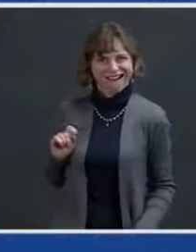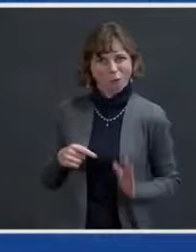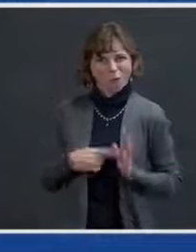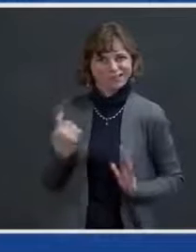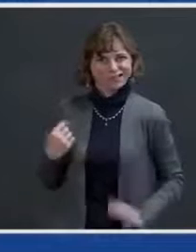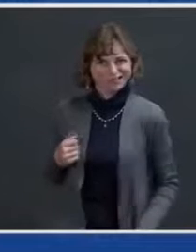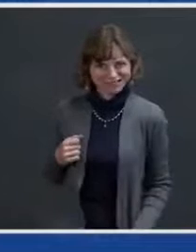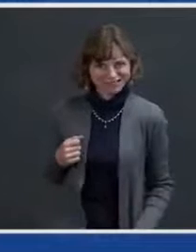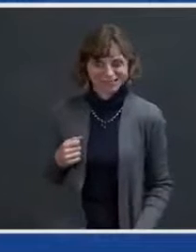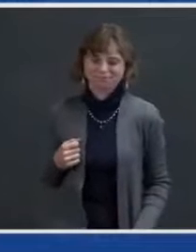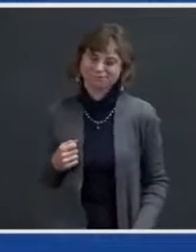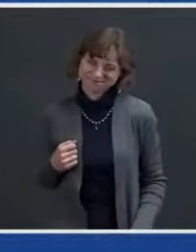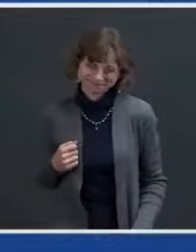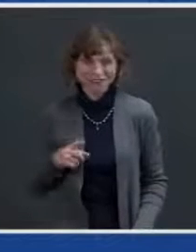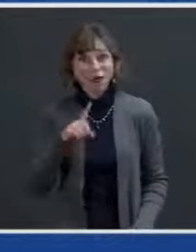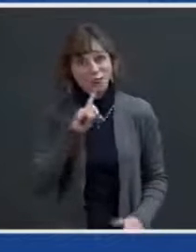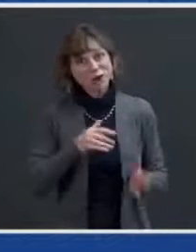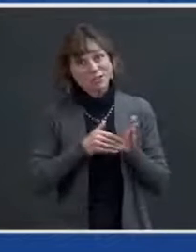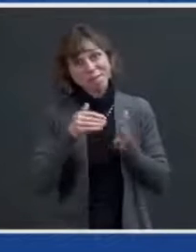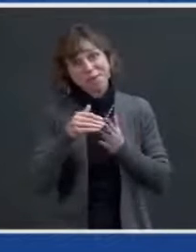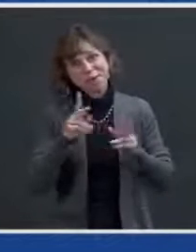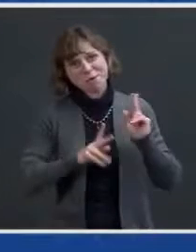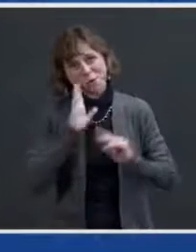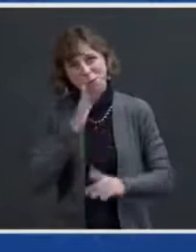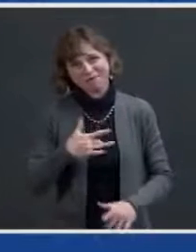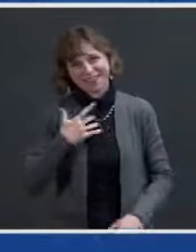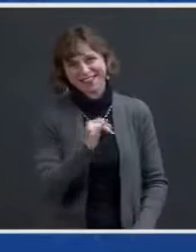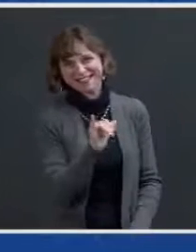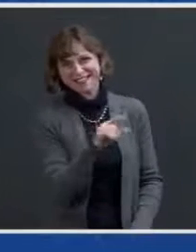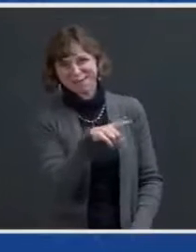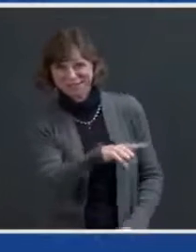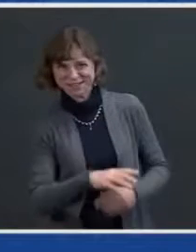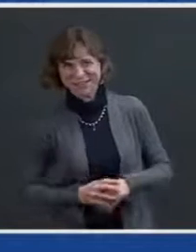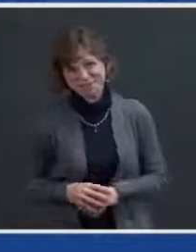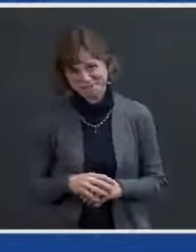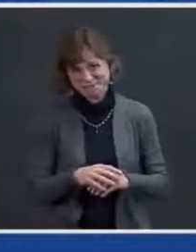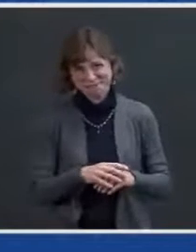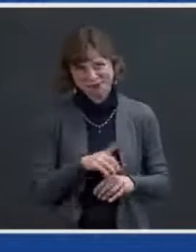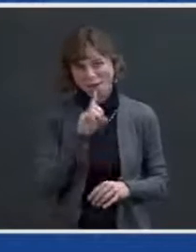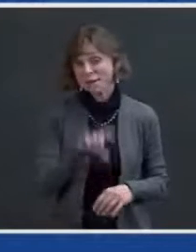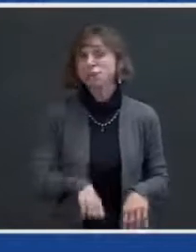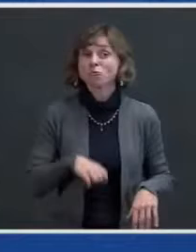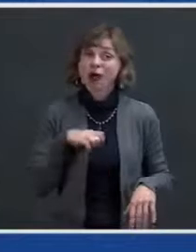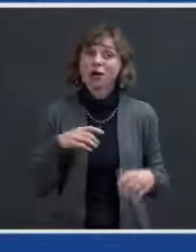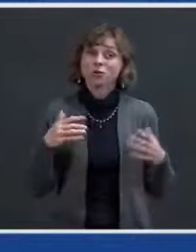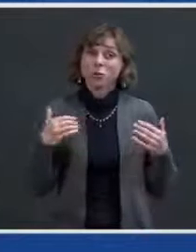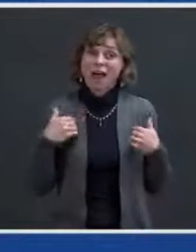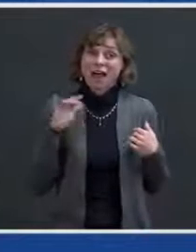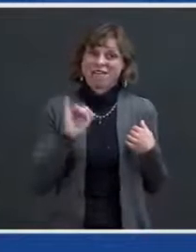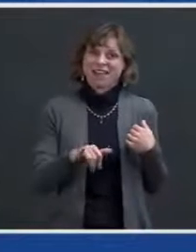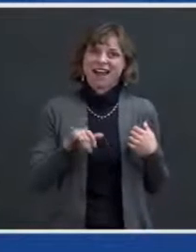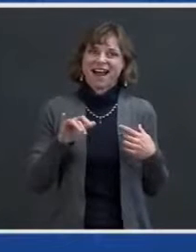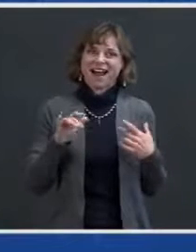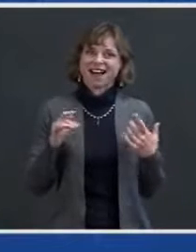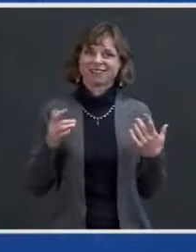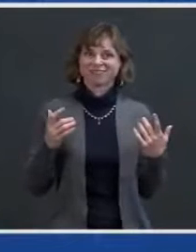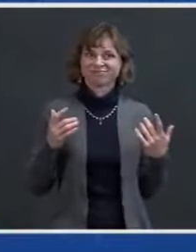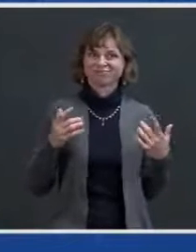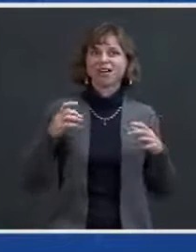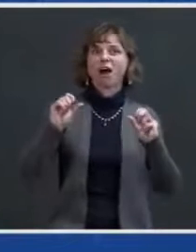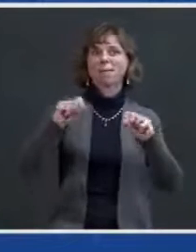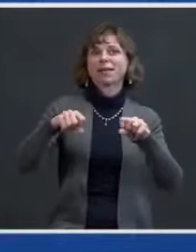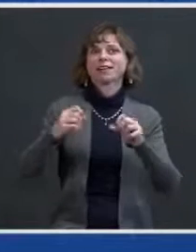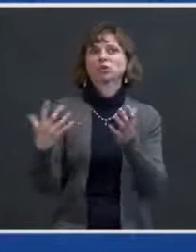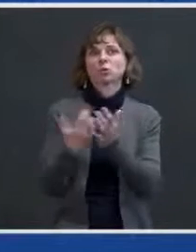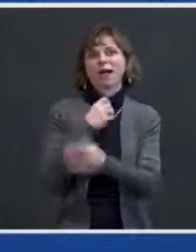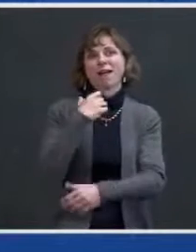Well, there's millions of people who are going to feel that way and be proud to be in a position that they're in ability to get the kind of help they